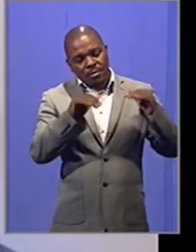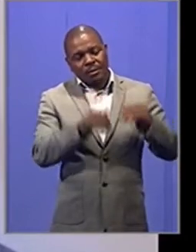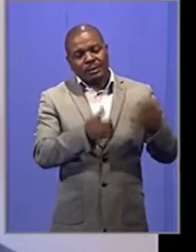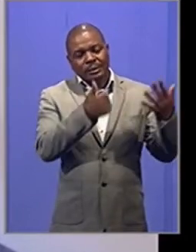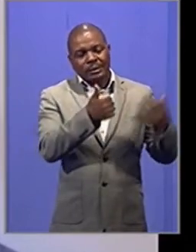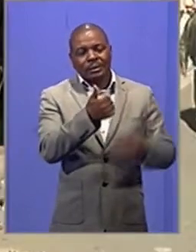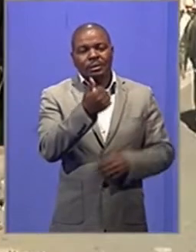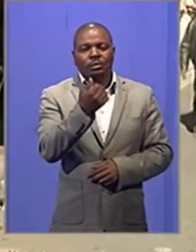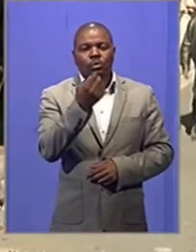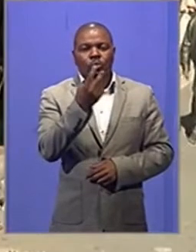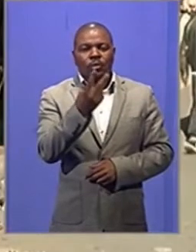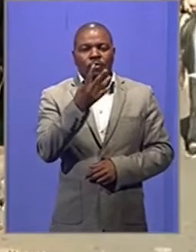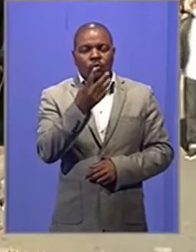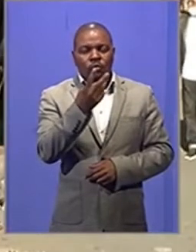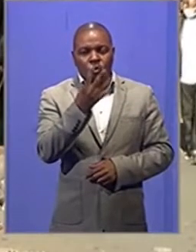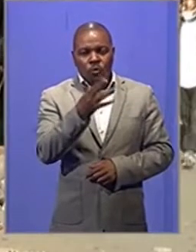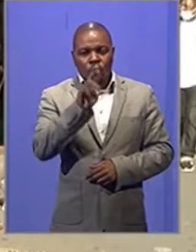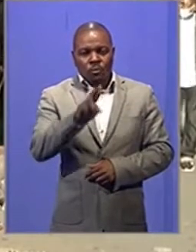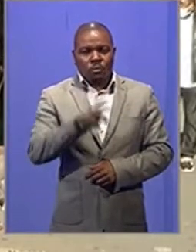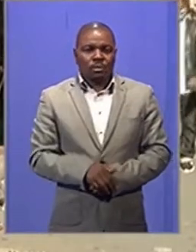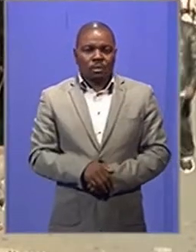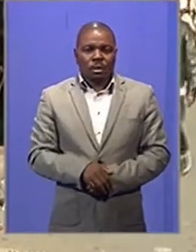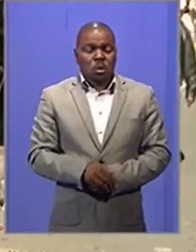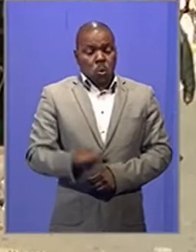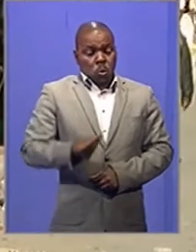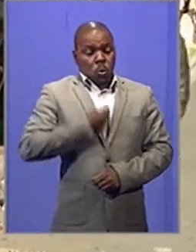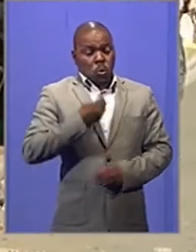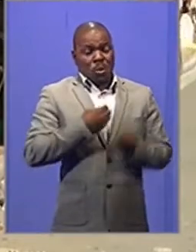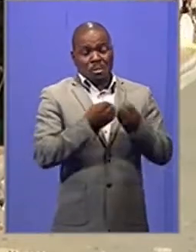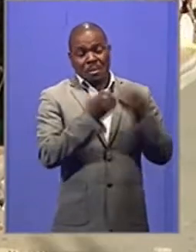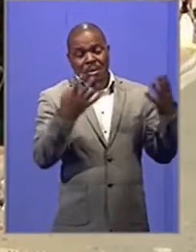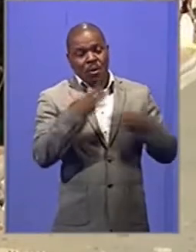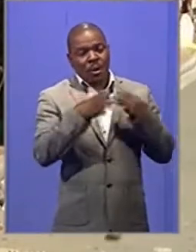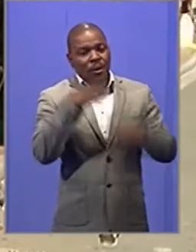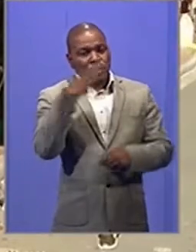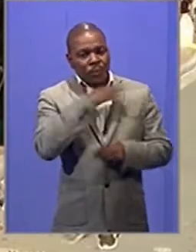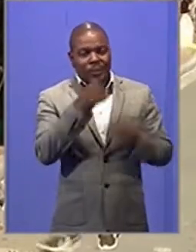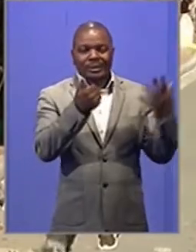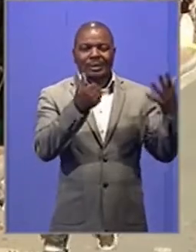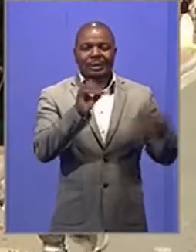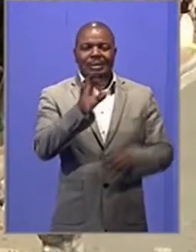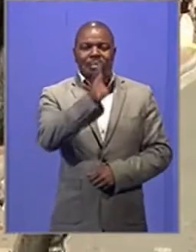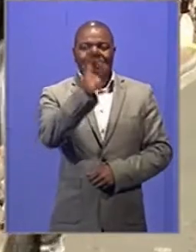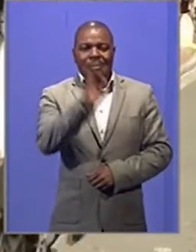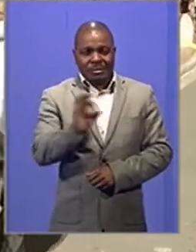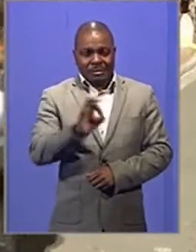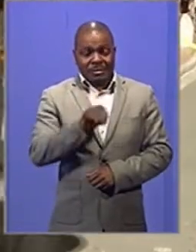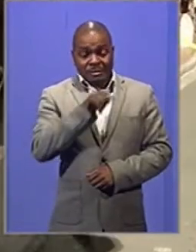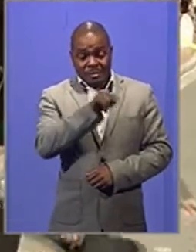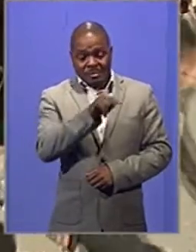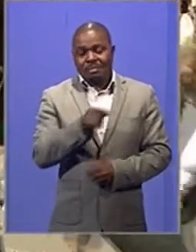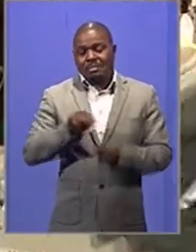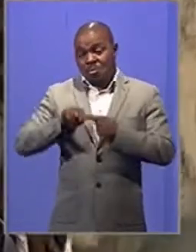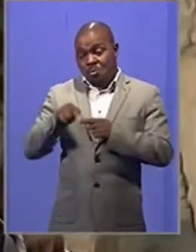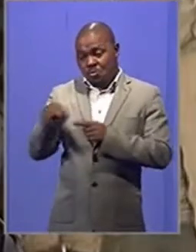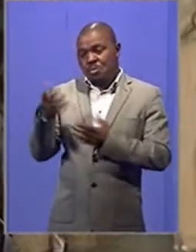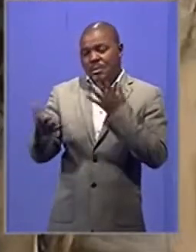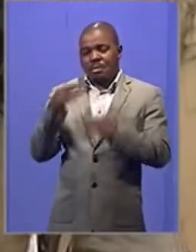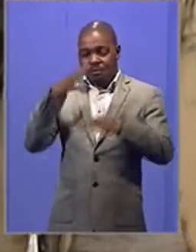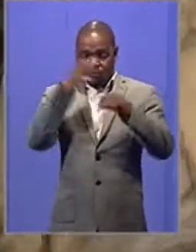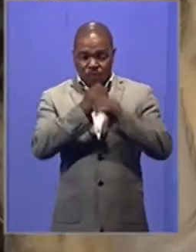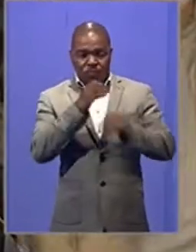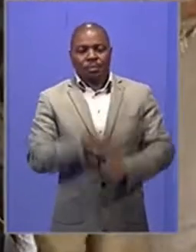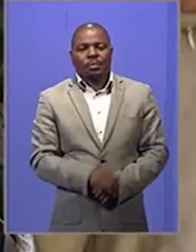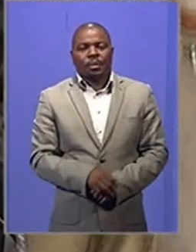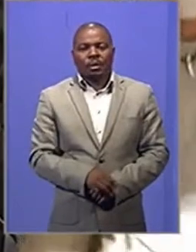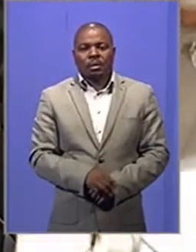624 Rand. Tlhokeho ya mesebetsi ya batjha eo e leng diperesente tse 60 e ka nna ya ba e nngwe ya dintlha tse bewang leihlo.